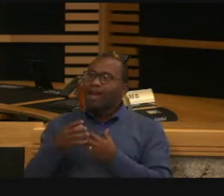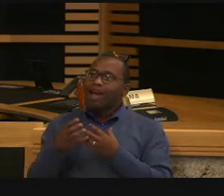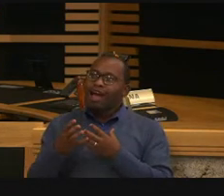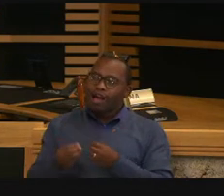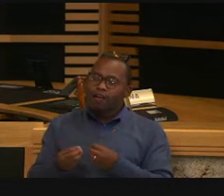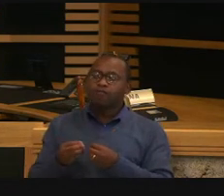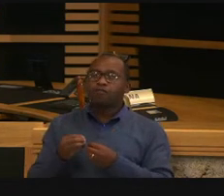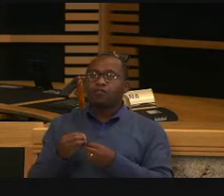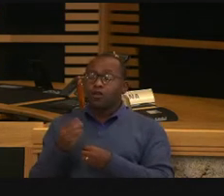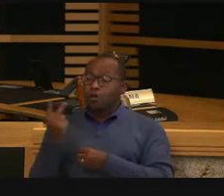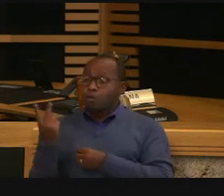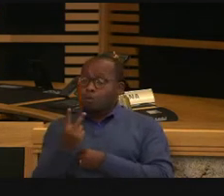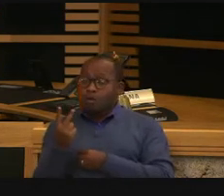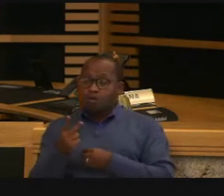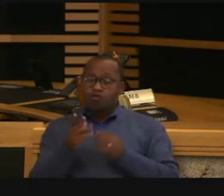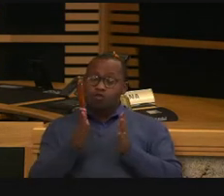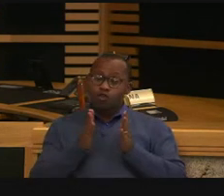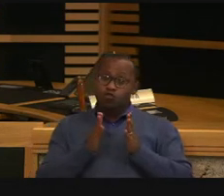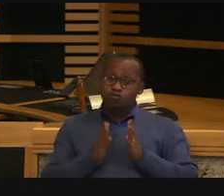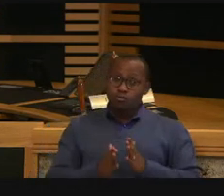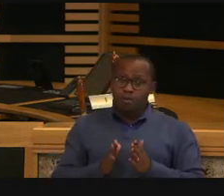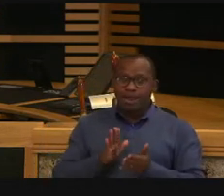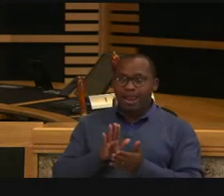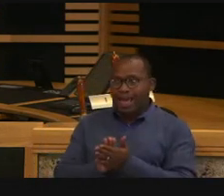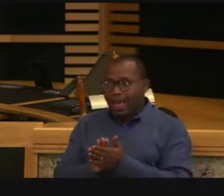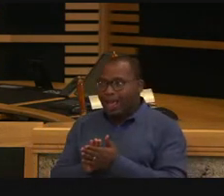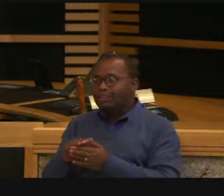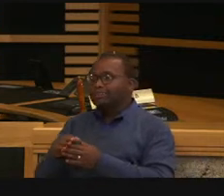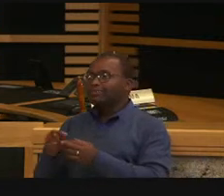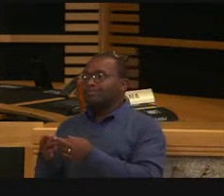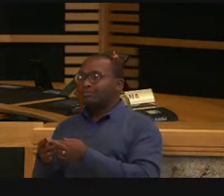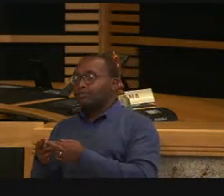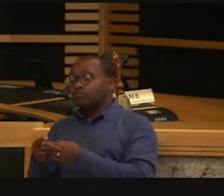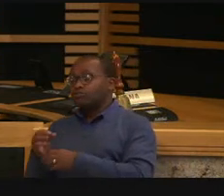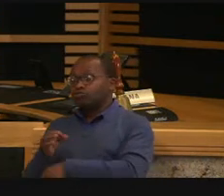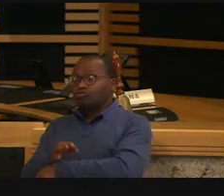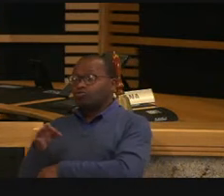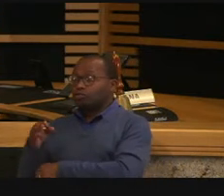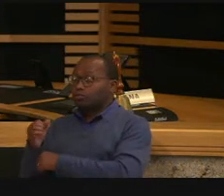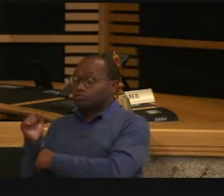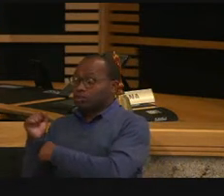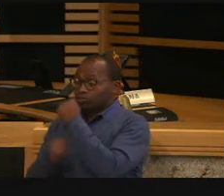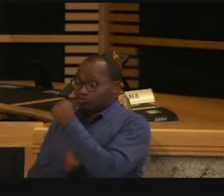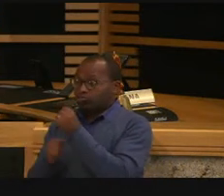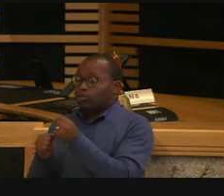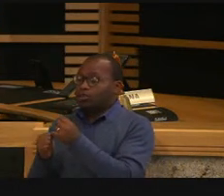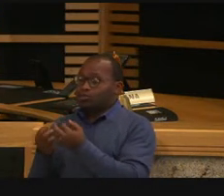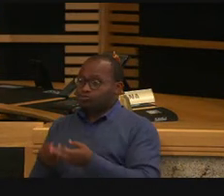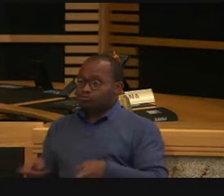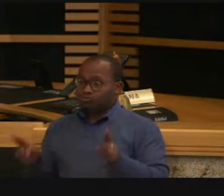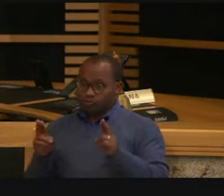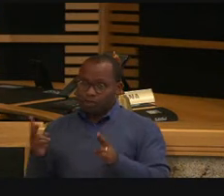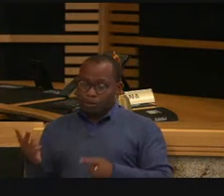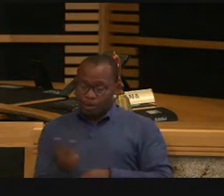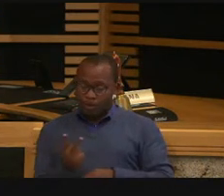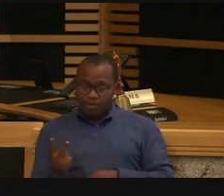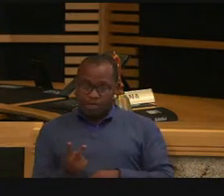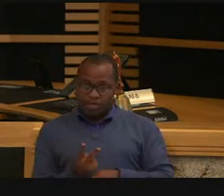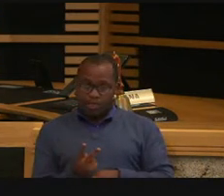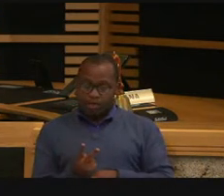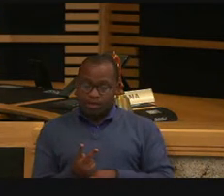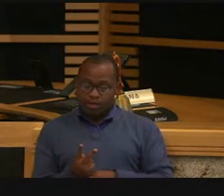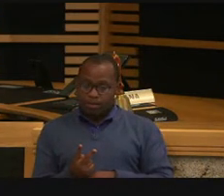resources to optimal operate at all level that old infrastructure and immediate filling of